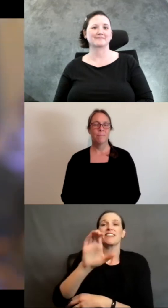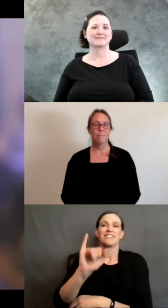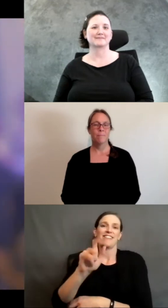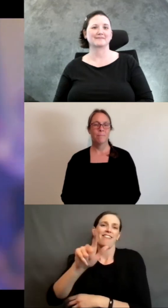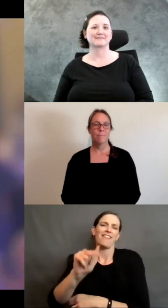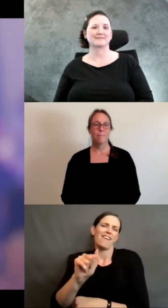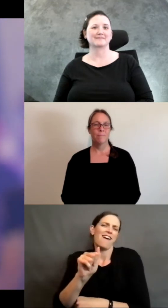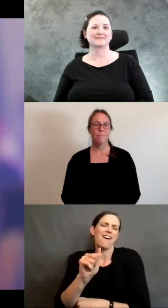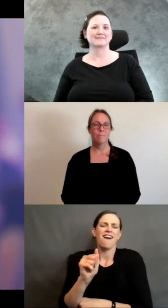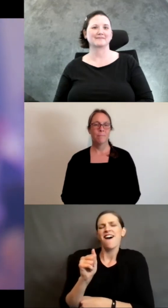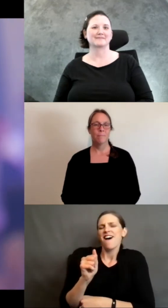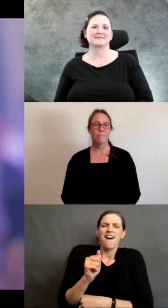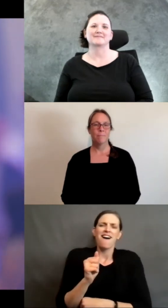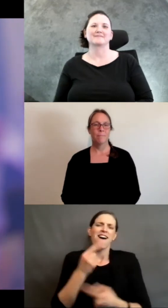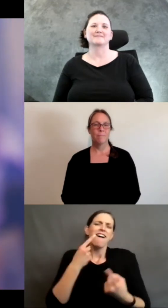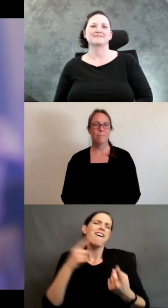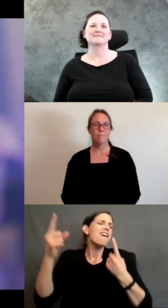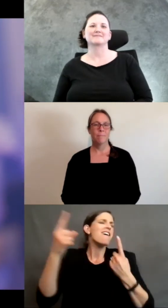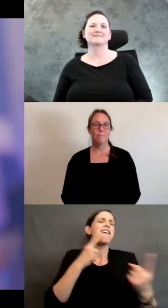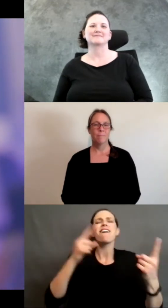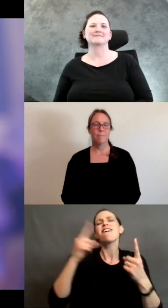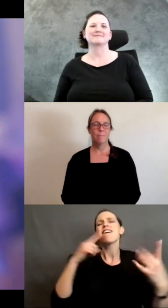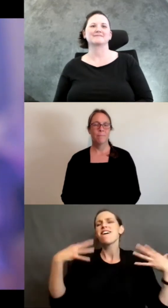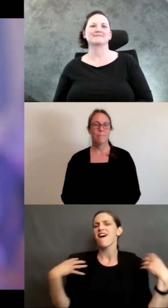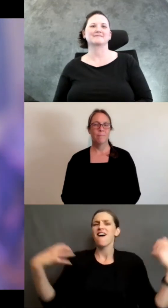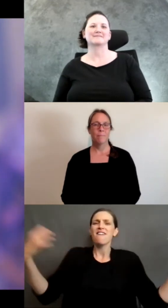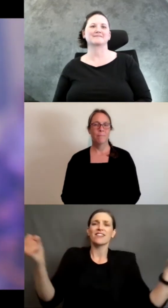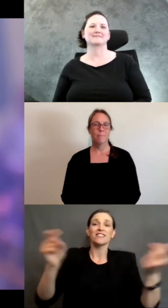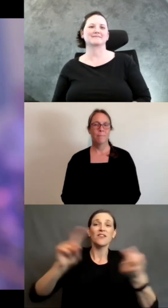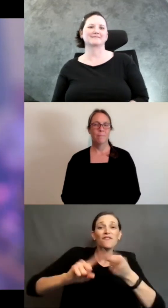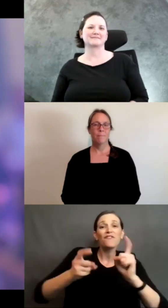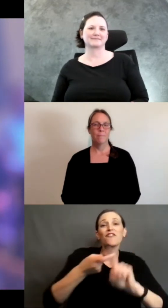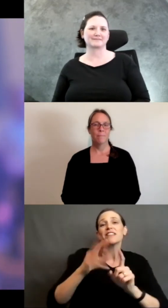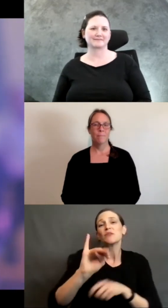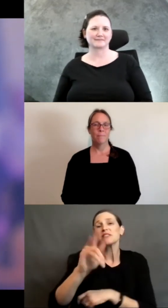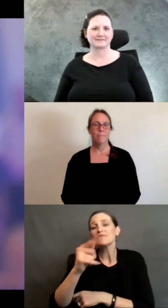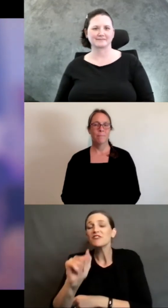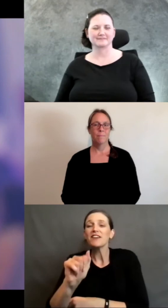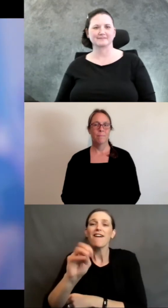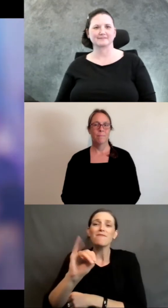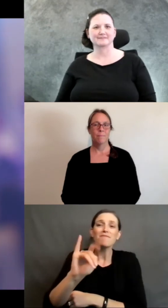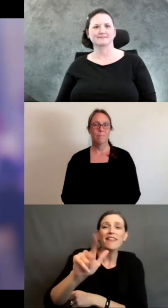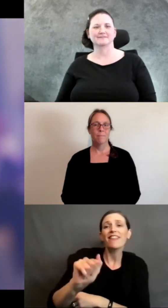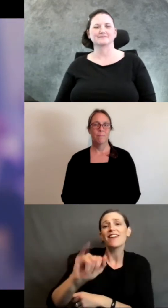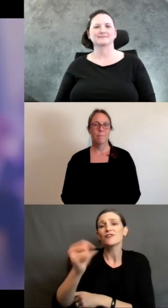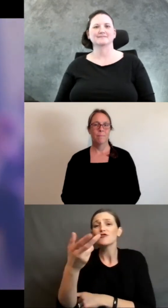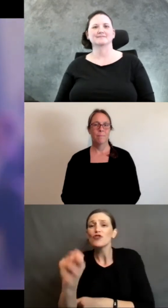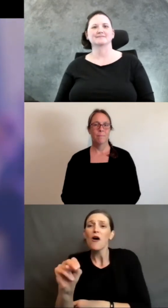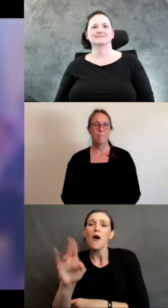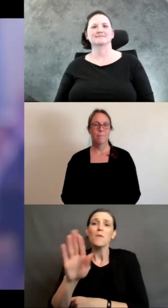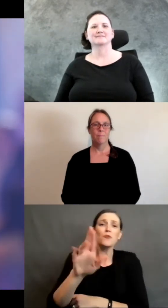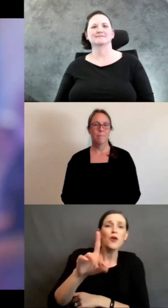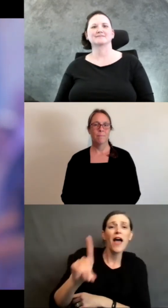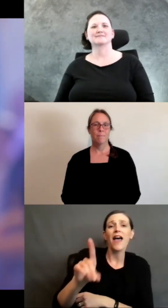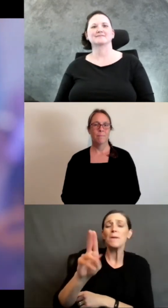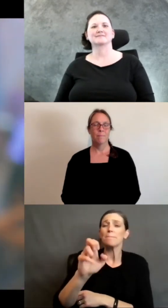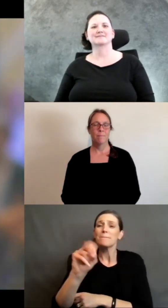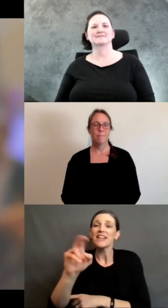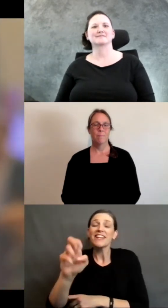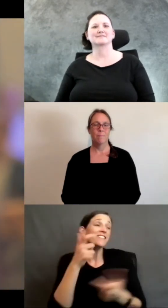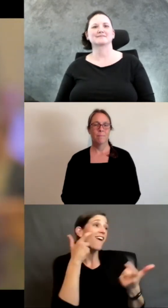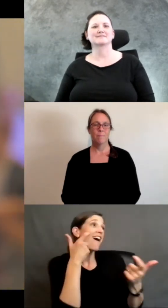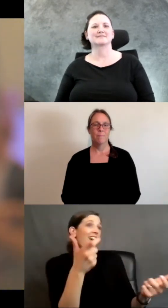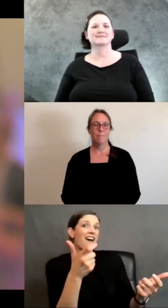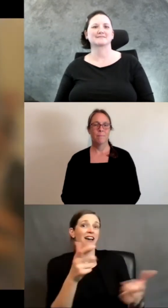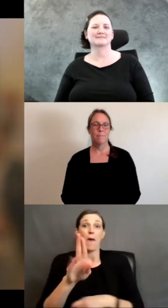with confidence. Her friends Whisperia, Amelia, John, Brad, and Benitez are watching her.